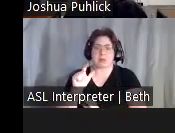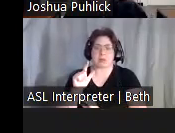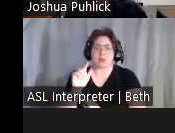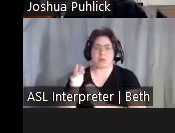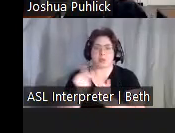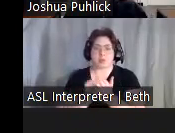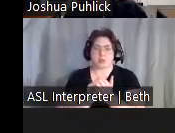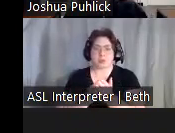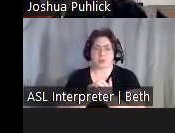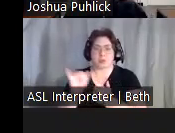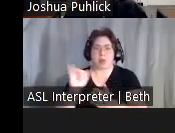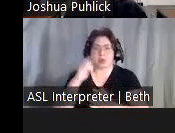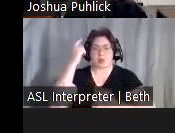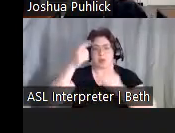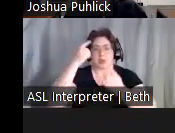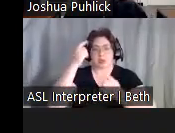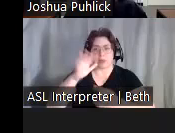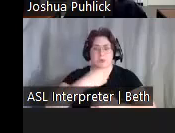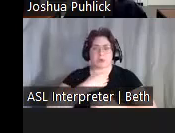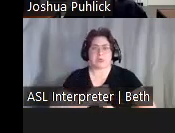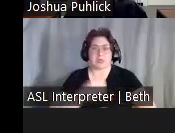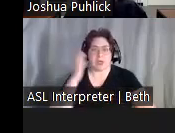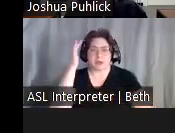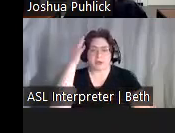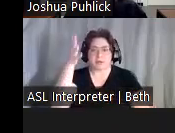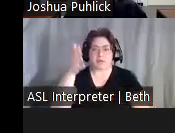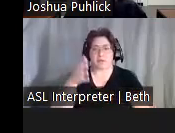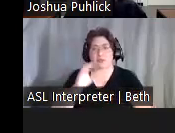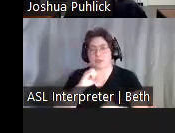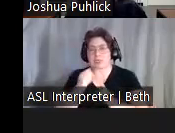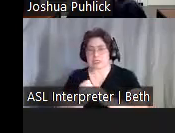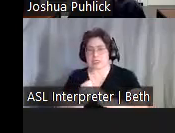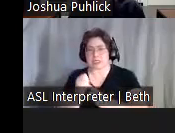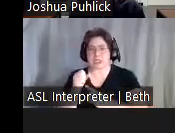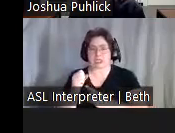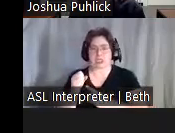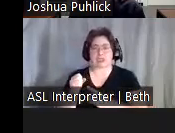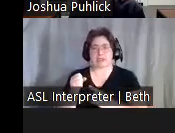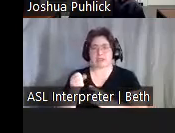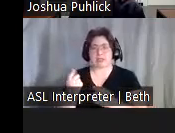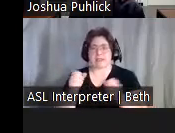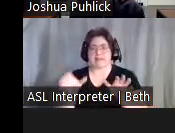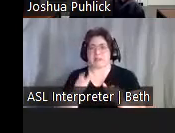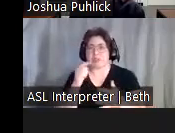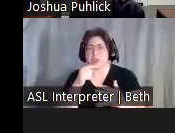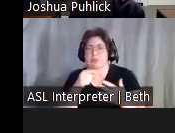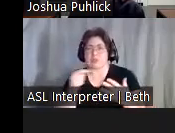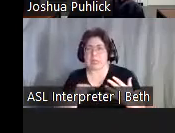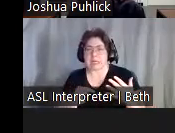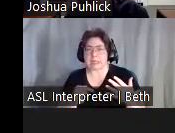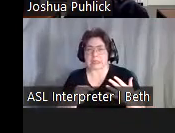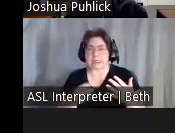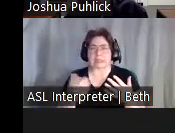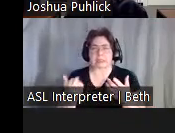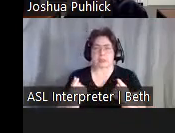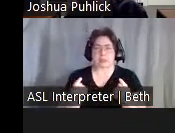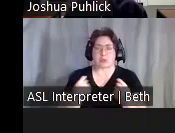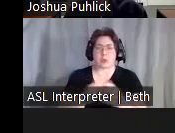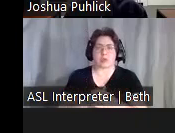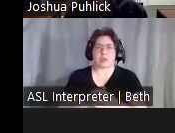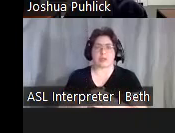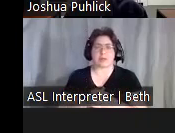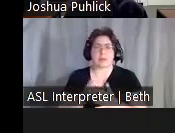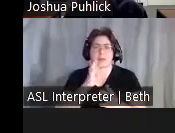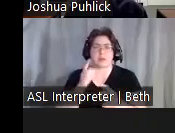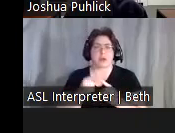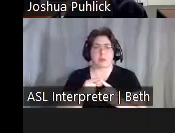and your tactics for achieving them. So I'm going to talk about that in the context of the resilience